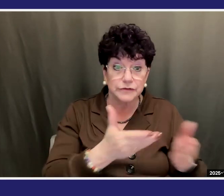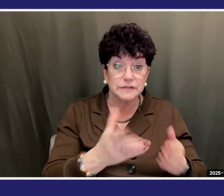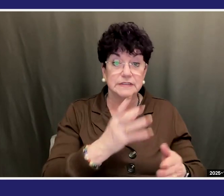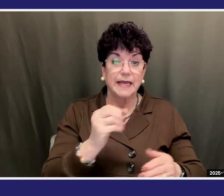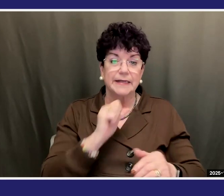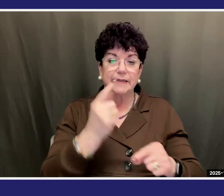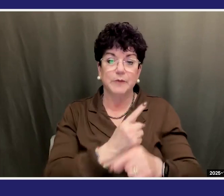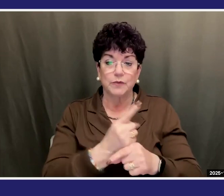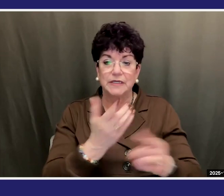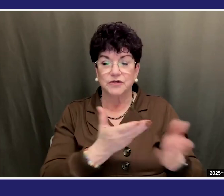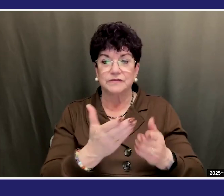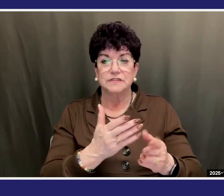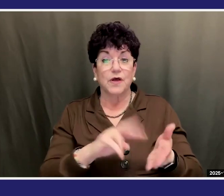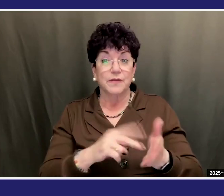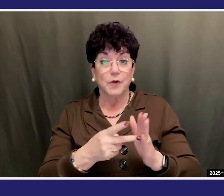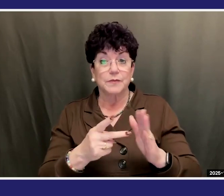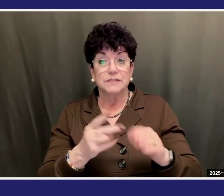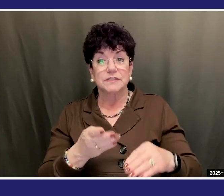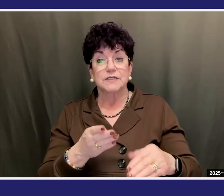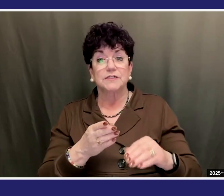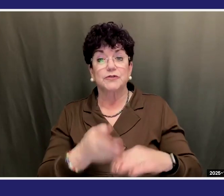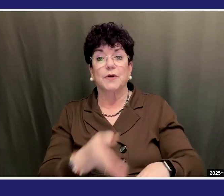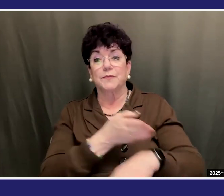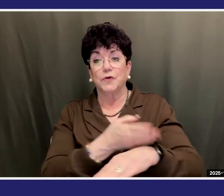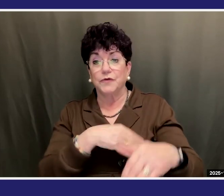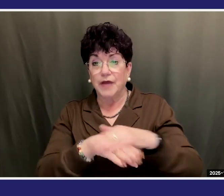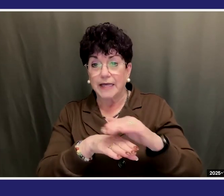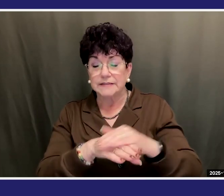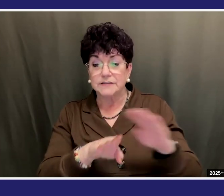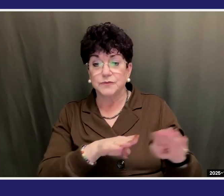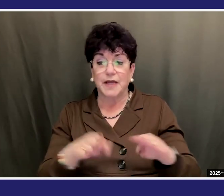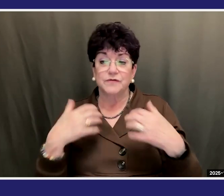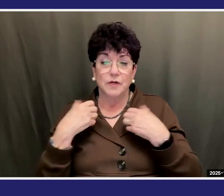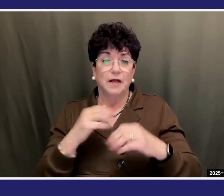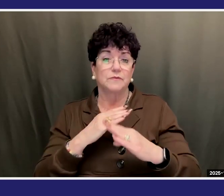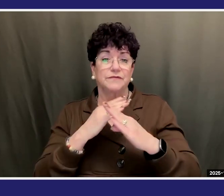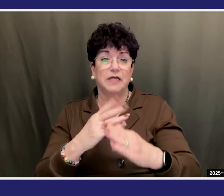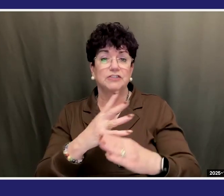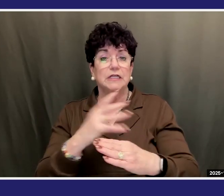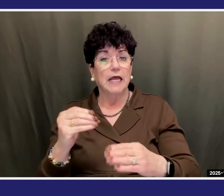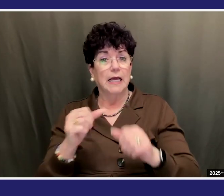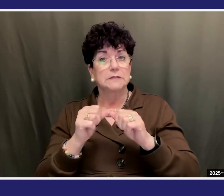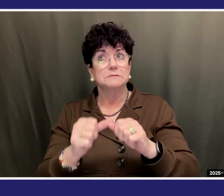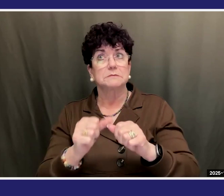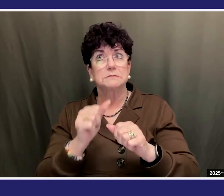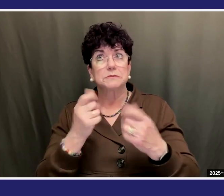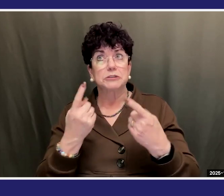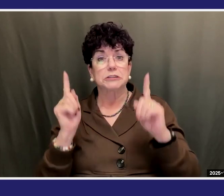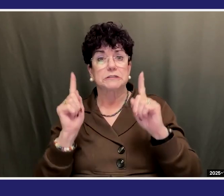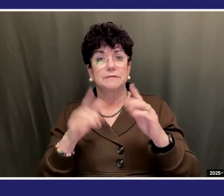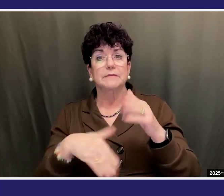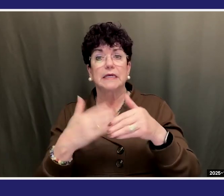the purpose of this grant program is to improve access to behavioral health prevention and resiliency. Next slide, please.